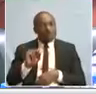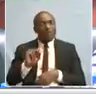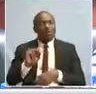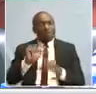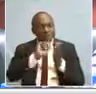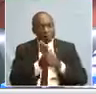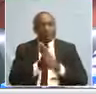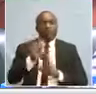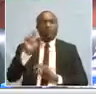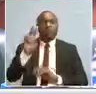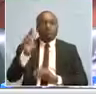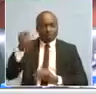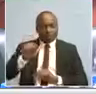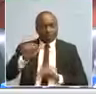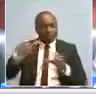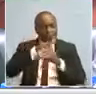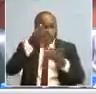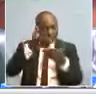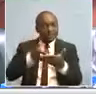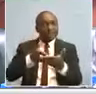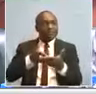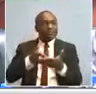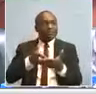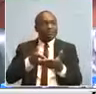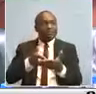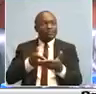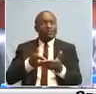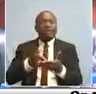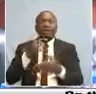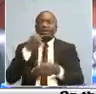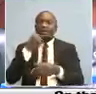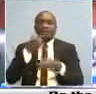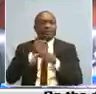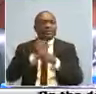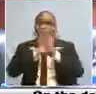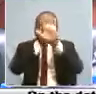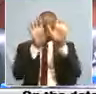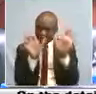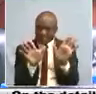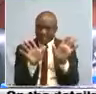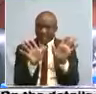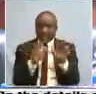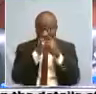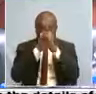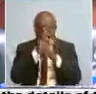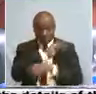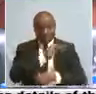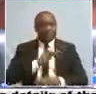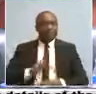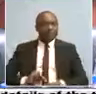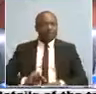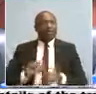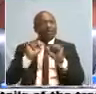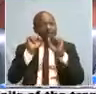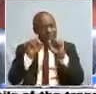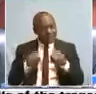Article 210 invoked during this transaction. I made it very, very clear. I think the Honorable Member, you